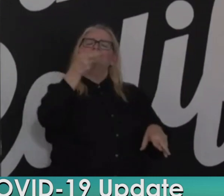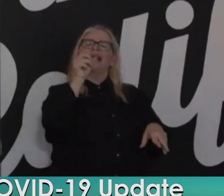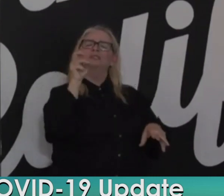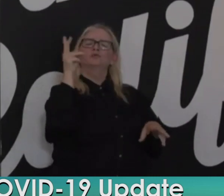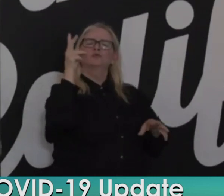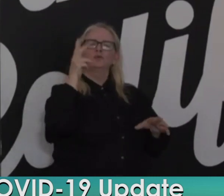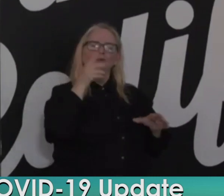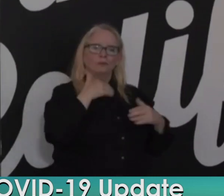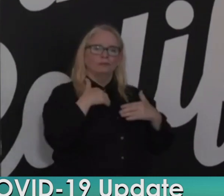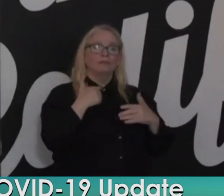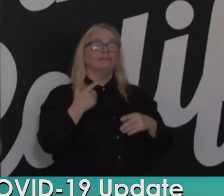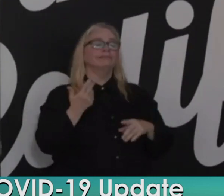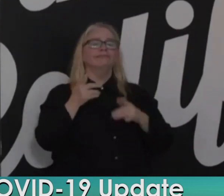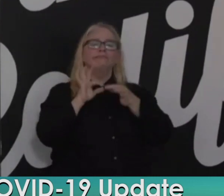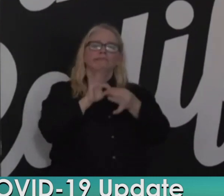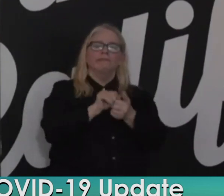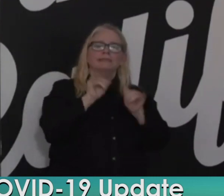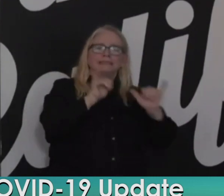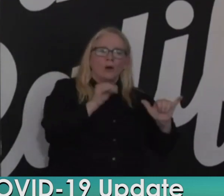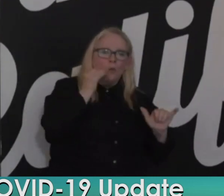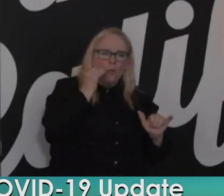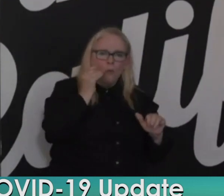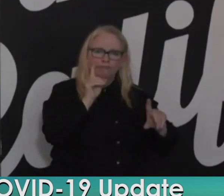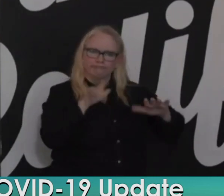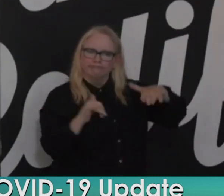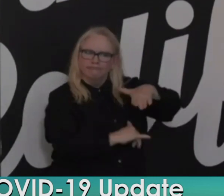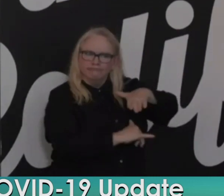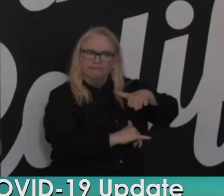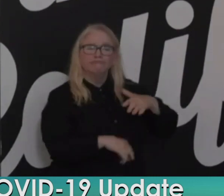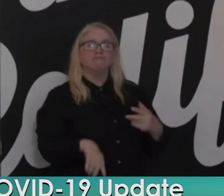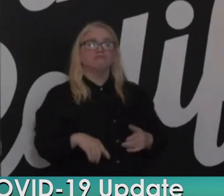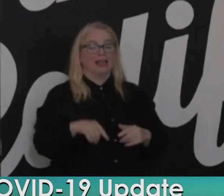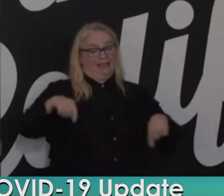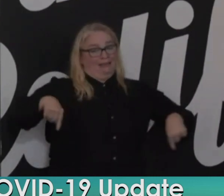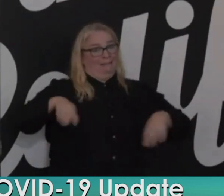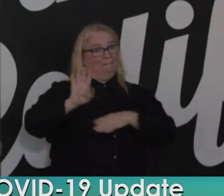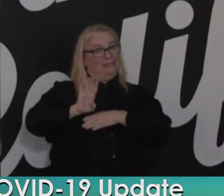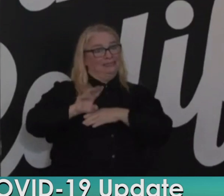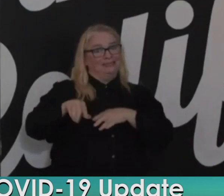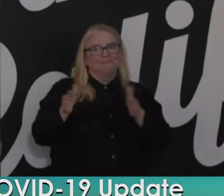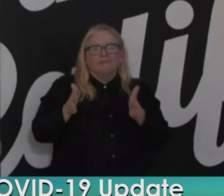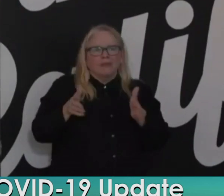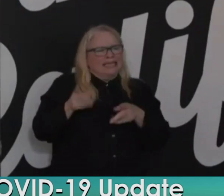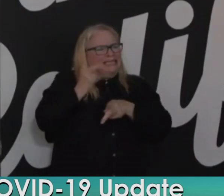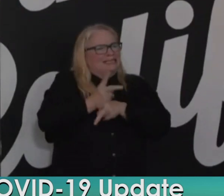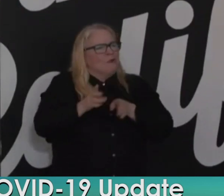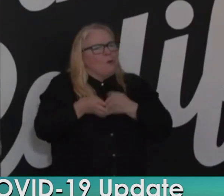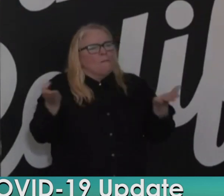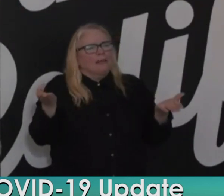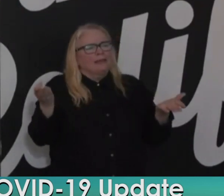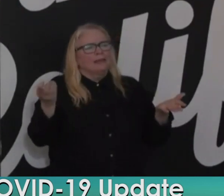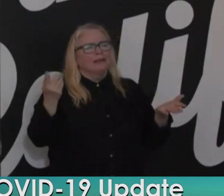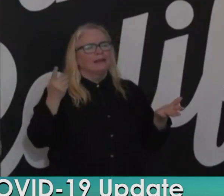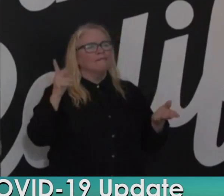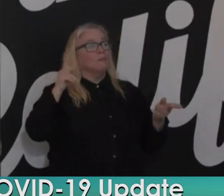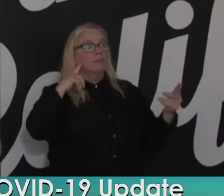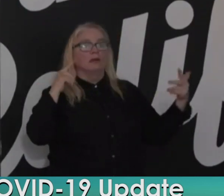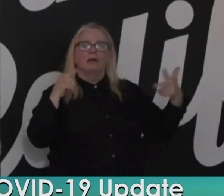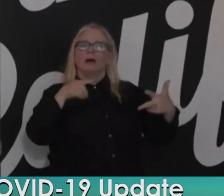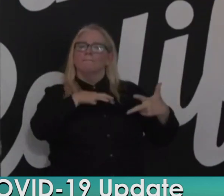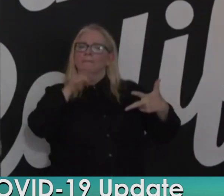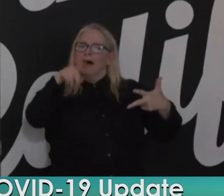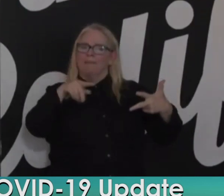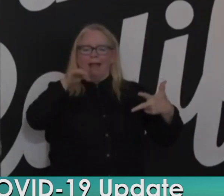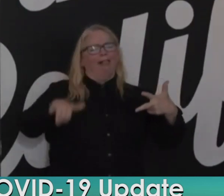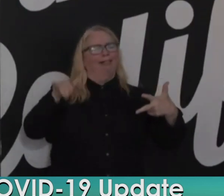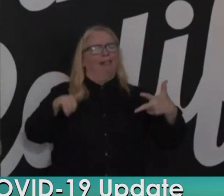it's businesses like this that can reopen for curbside pickup. Rashawn and his wife have been doing their best